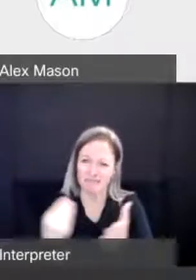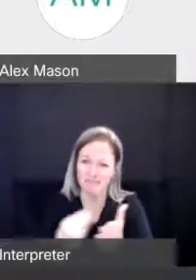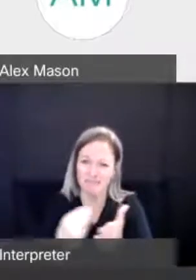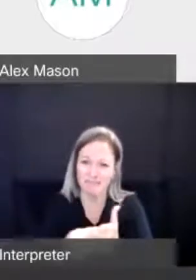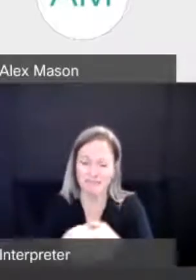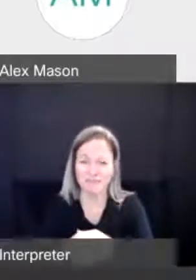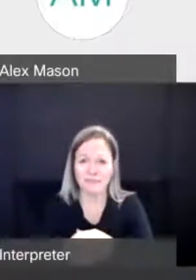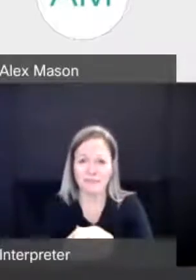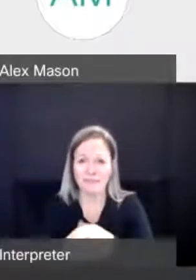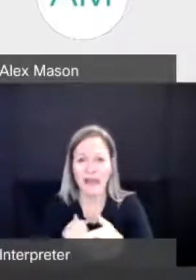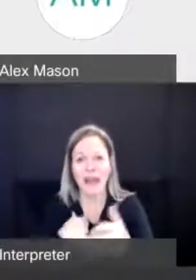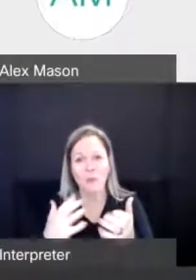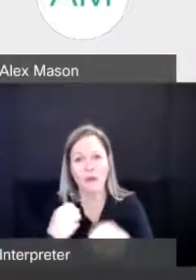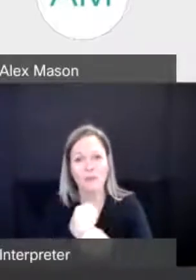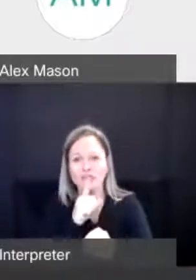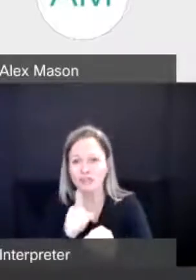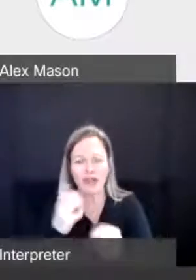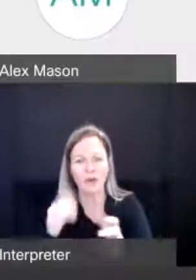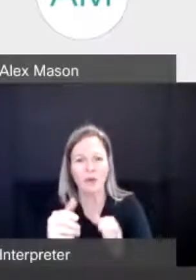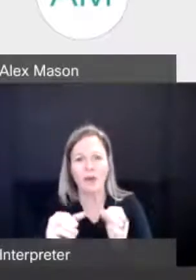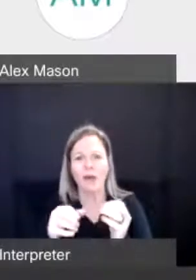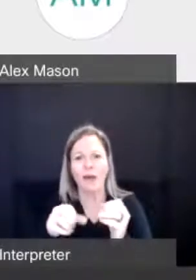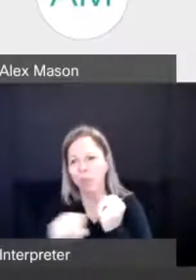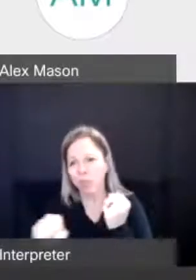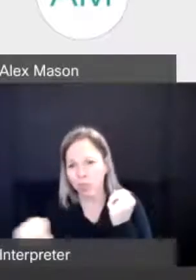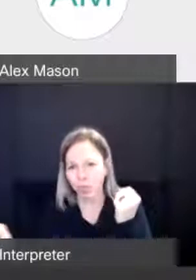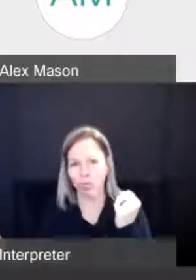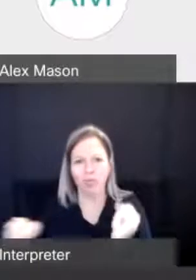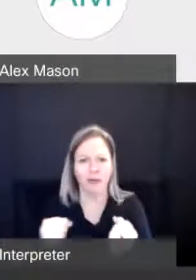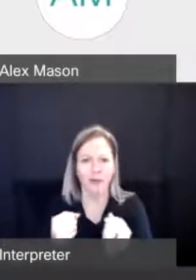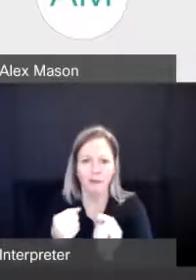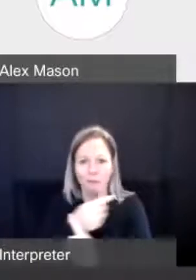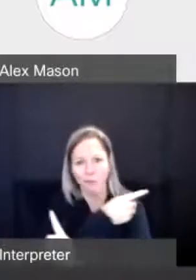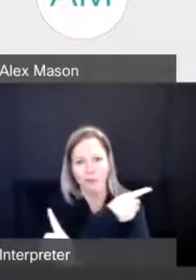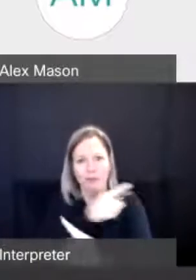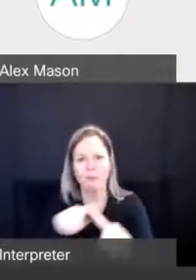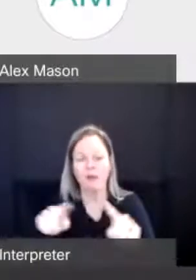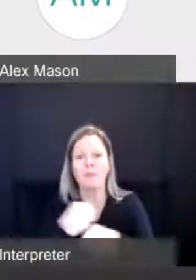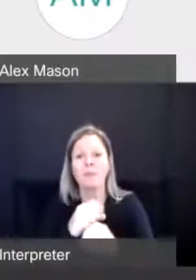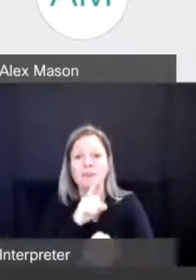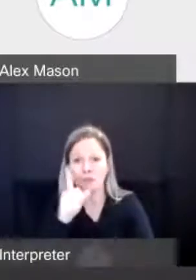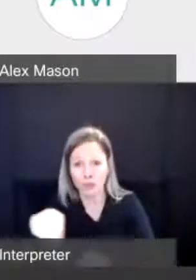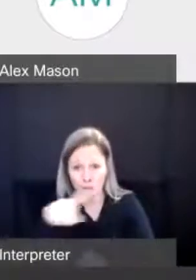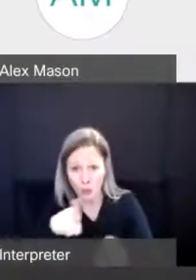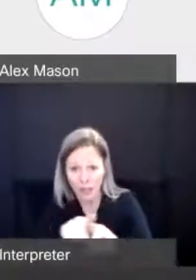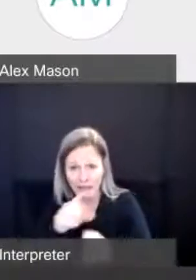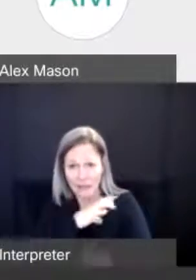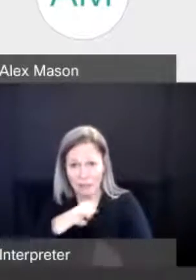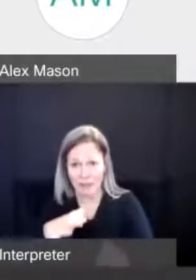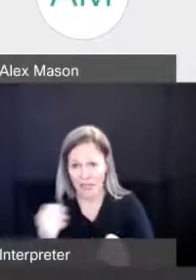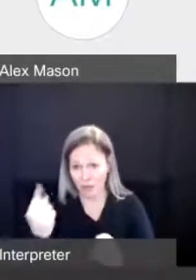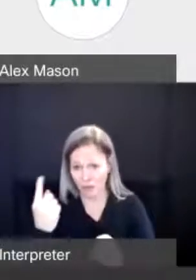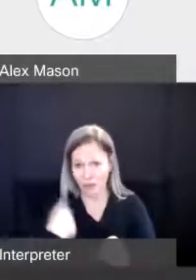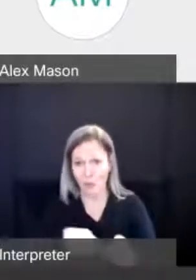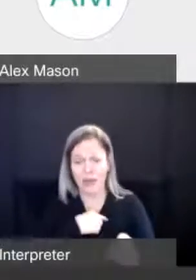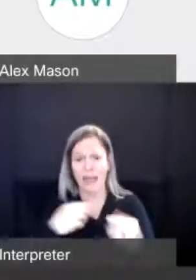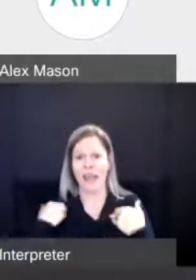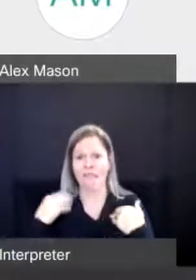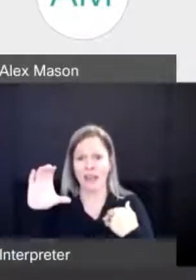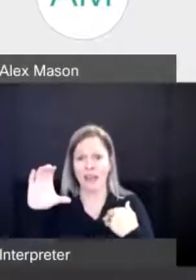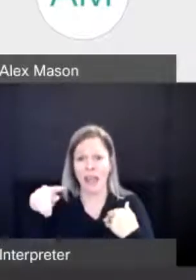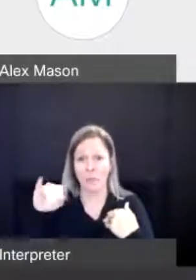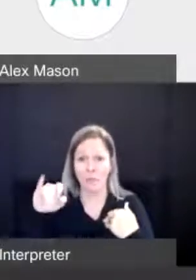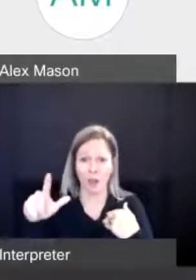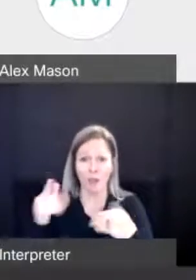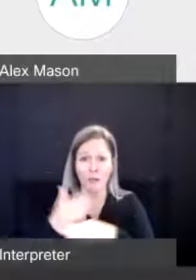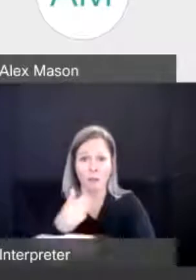make sure, I don't want to go on a tangent, but I want to make sure you guys as a committee understand we have capital improvement state aid that we're talking